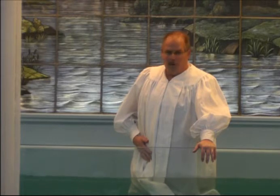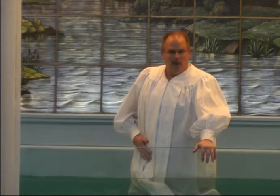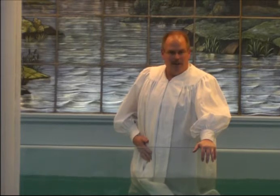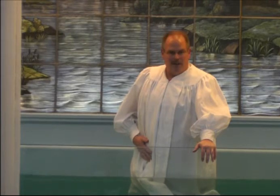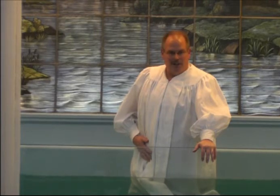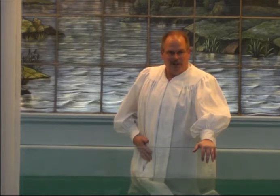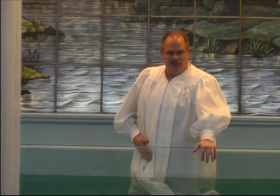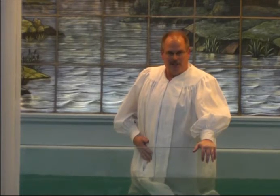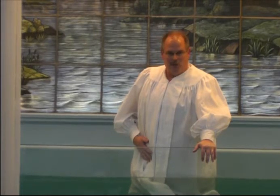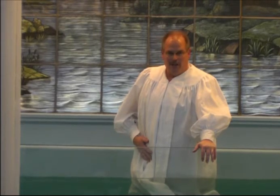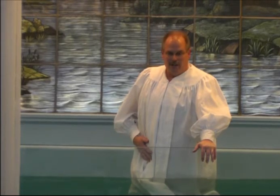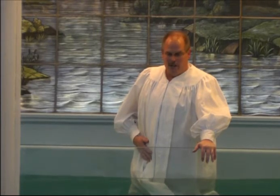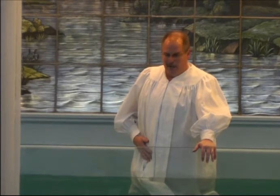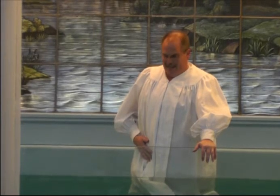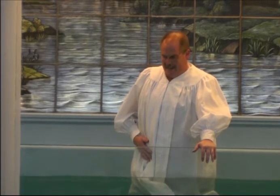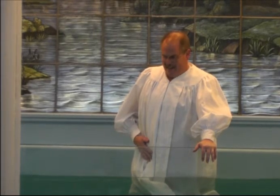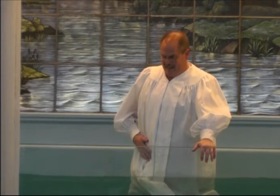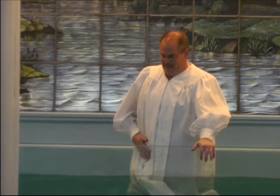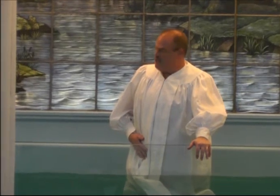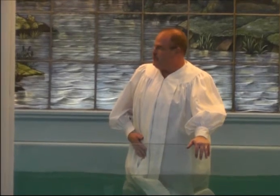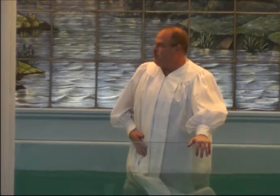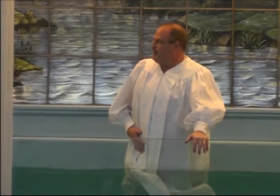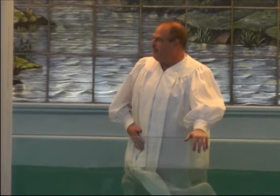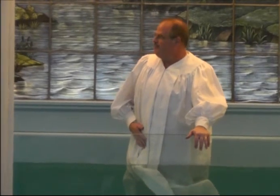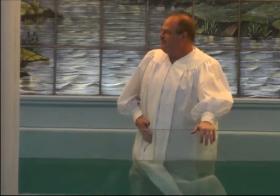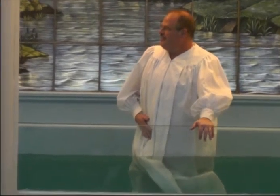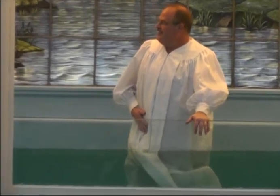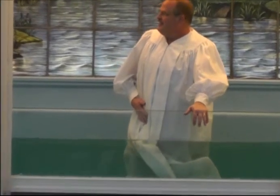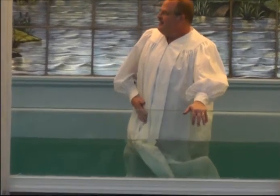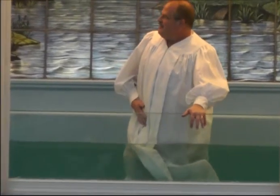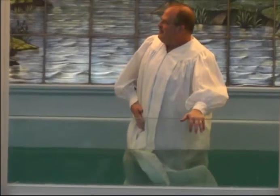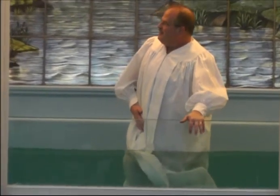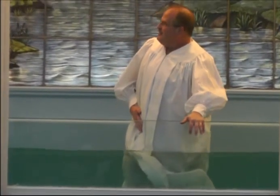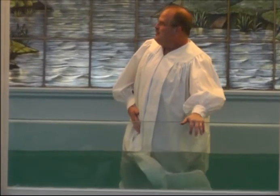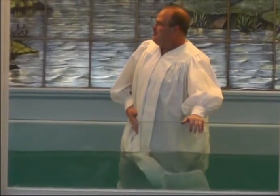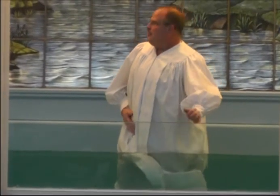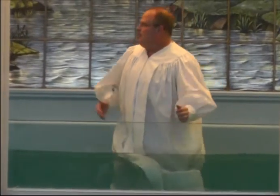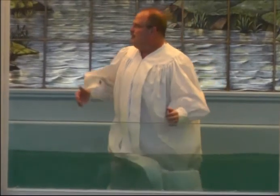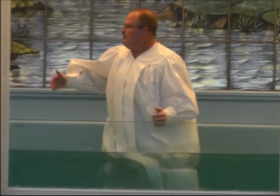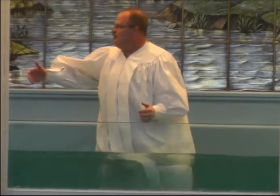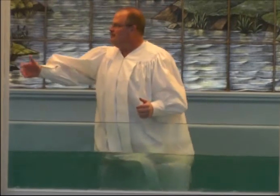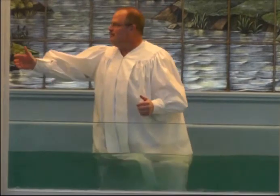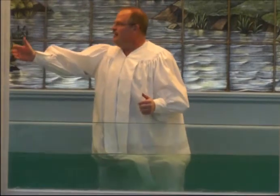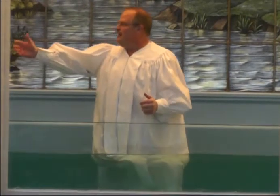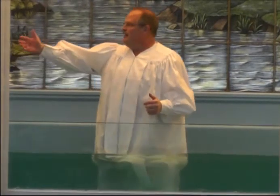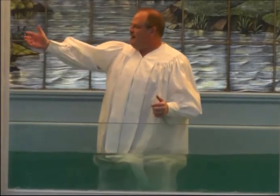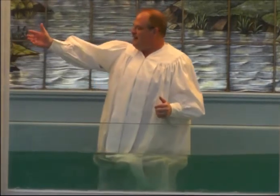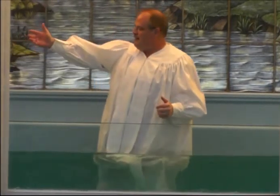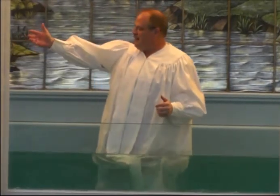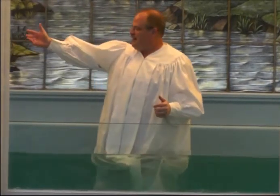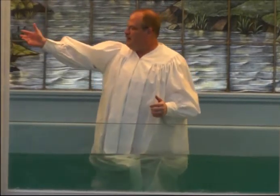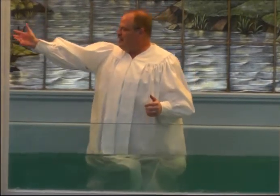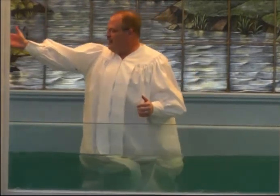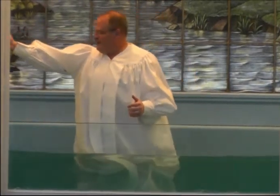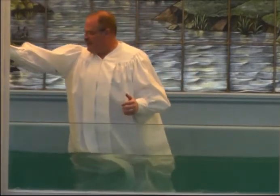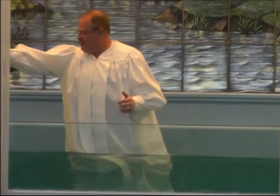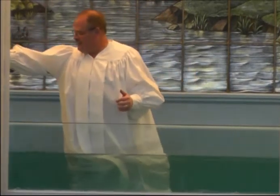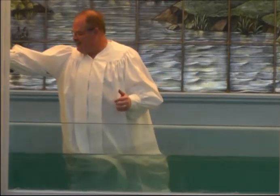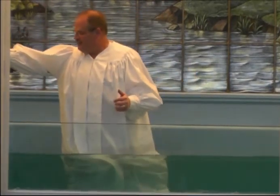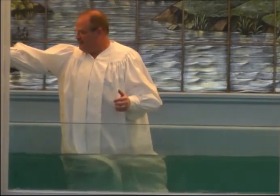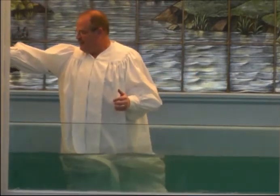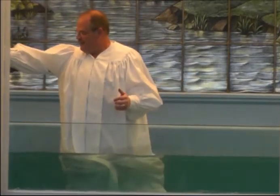action to what we have heard, and so we are doing that this morning. So, come on